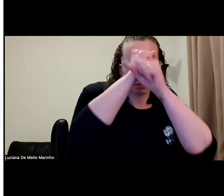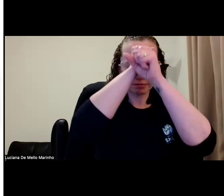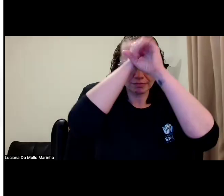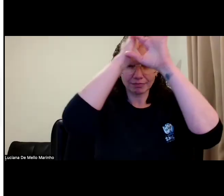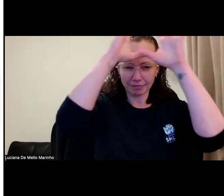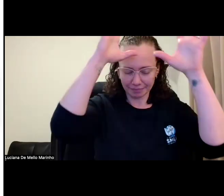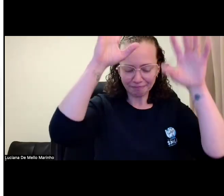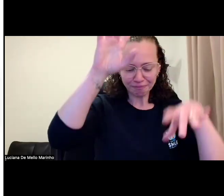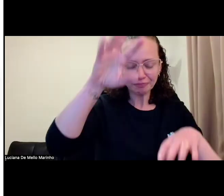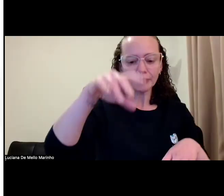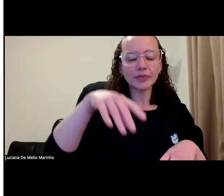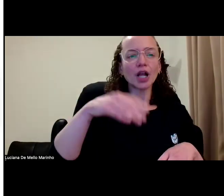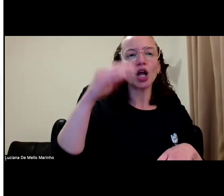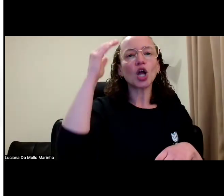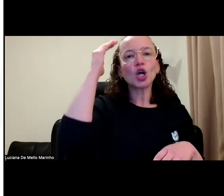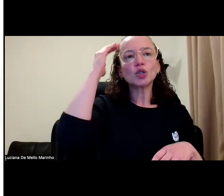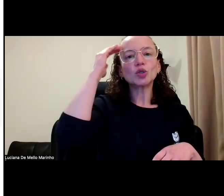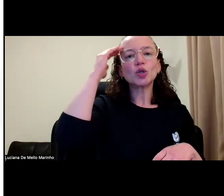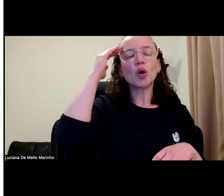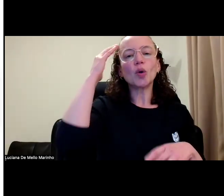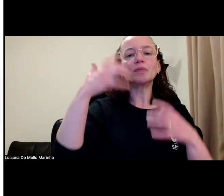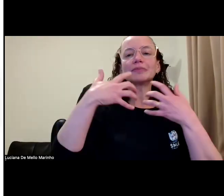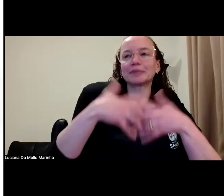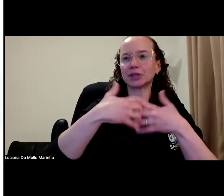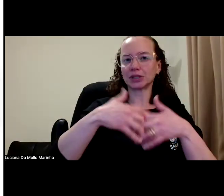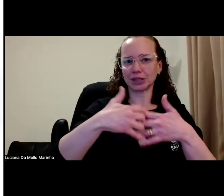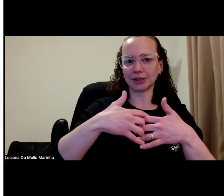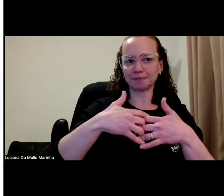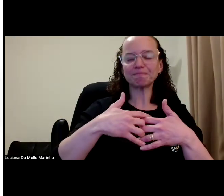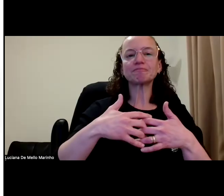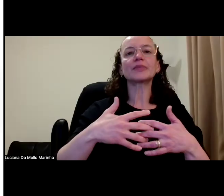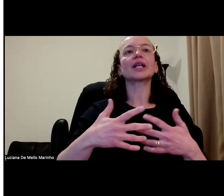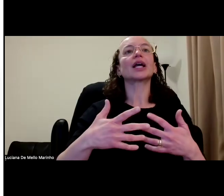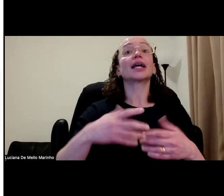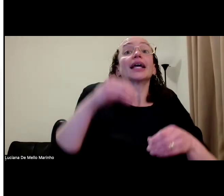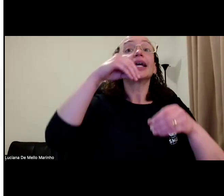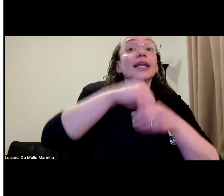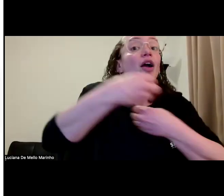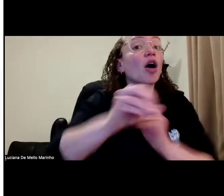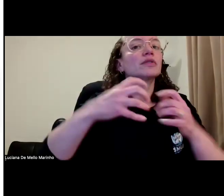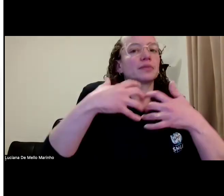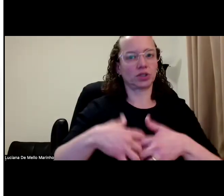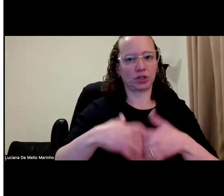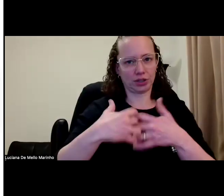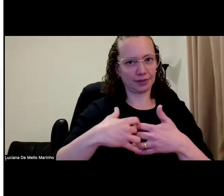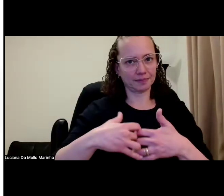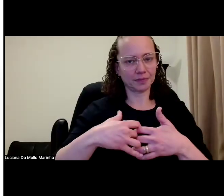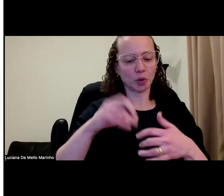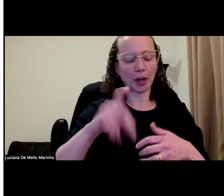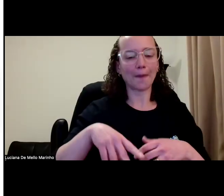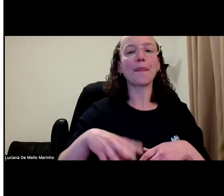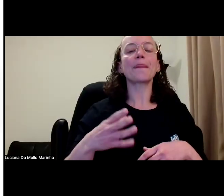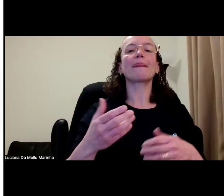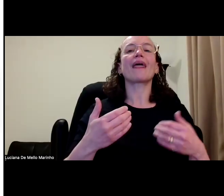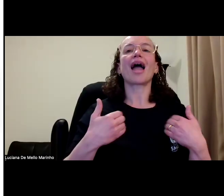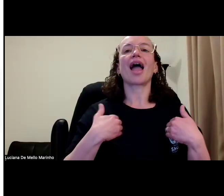What is power cleaning? So for that, you want to envision, you have a machine in the